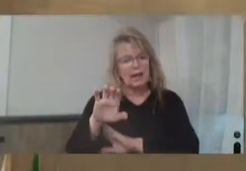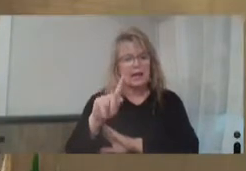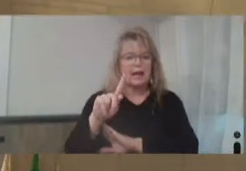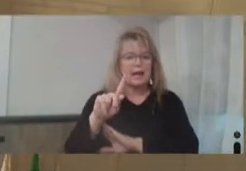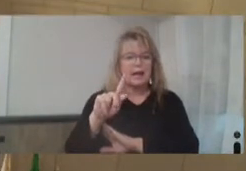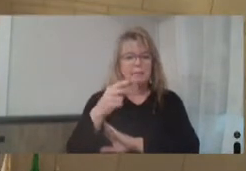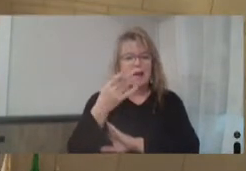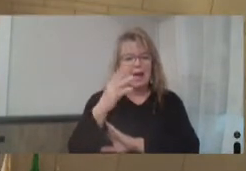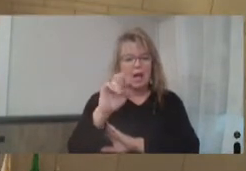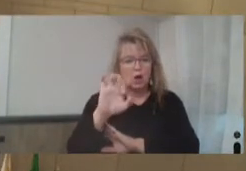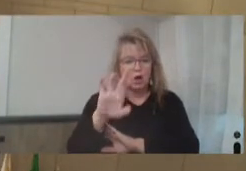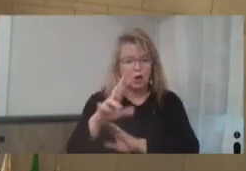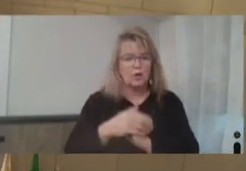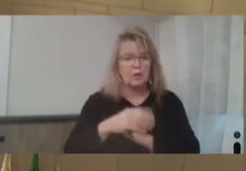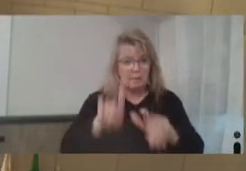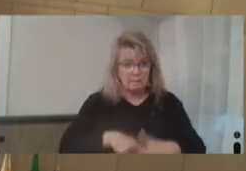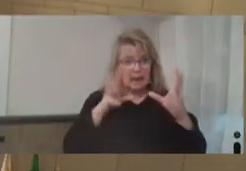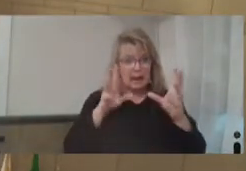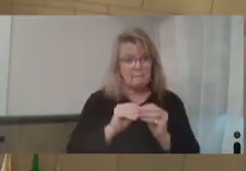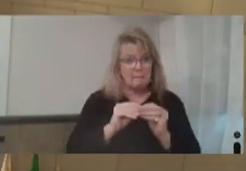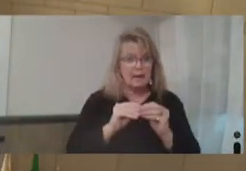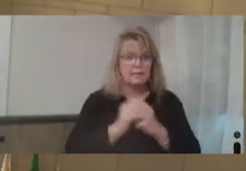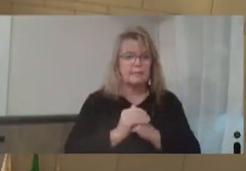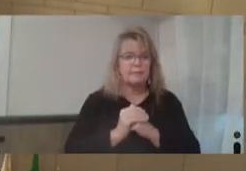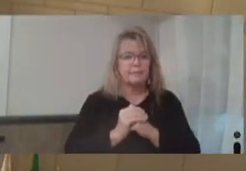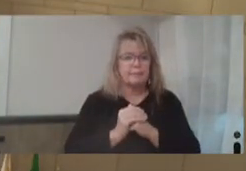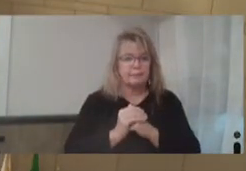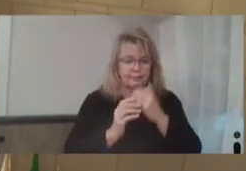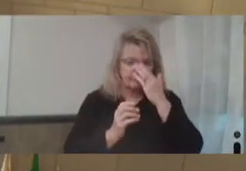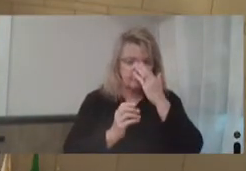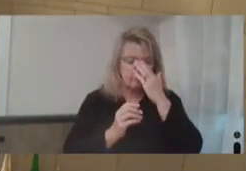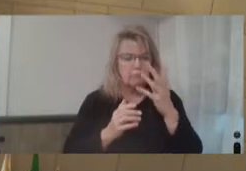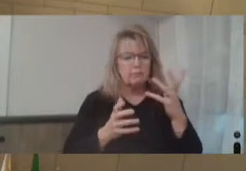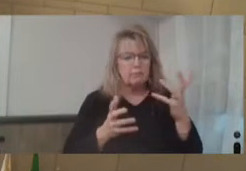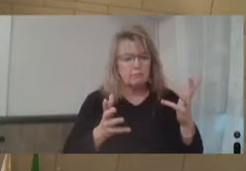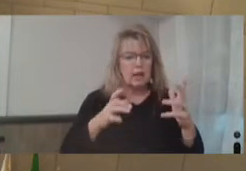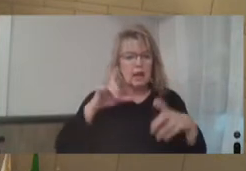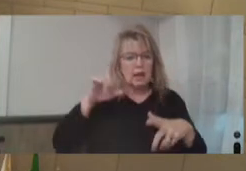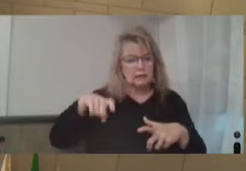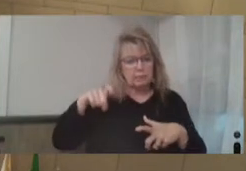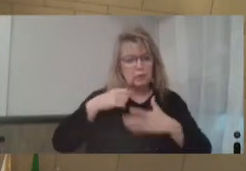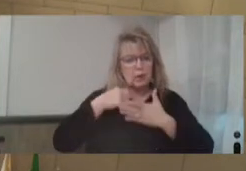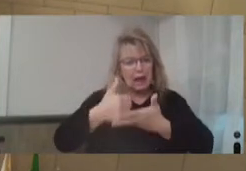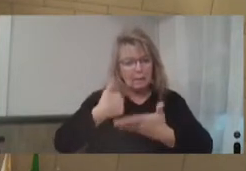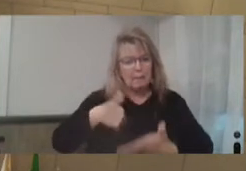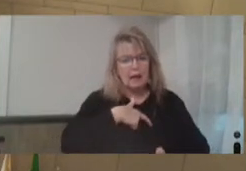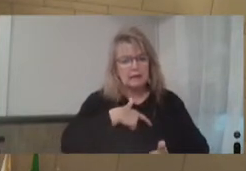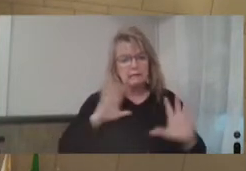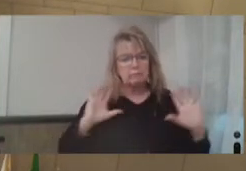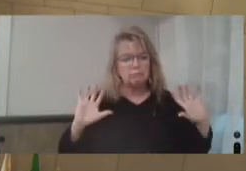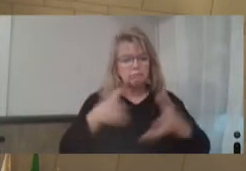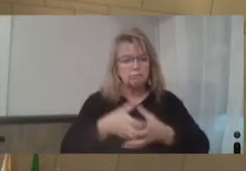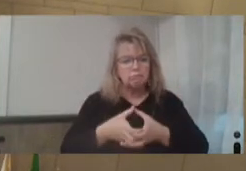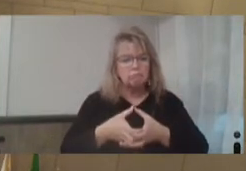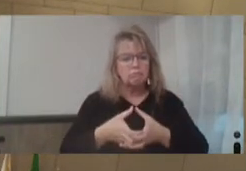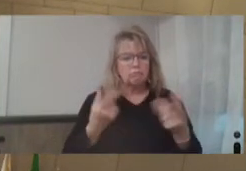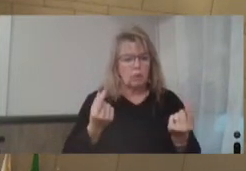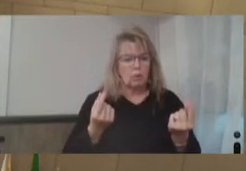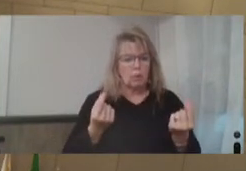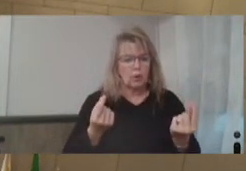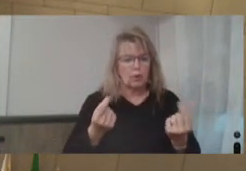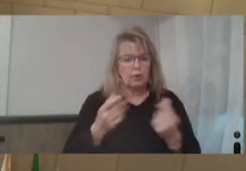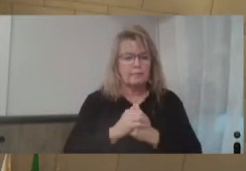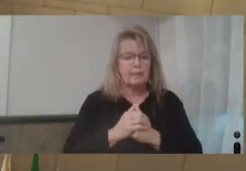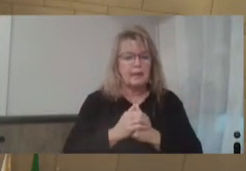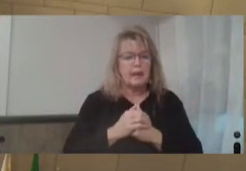with an invocation that's actually supposed to help us solemnize what we're doing and make it possible for